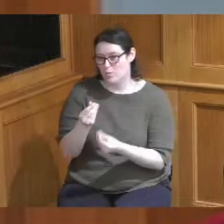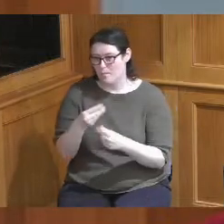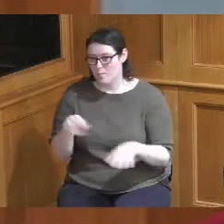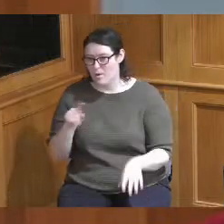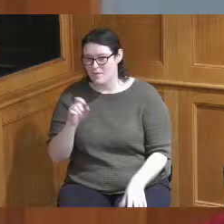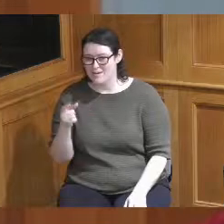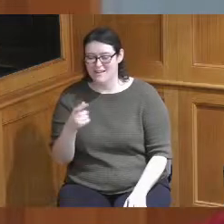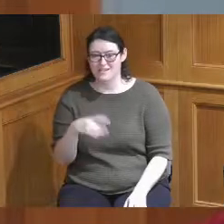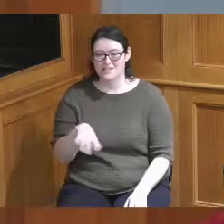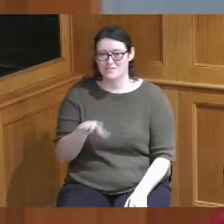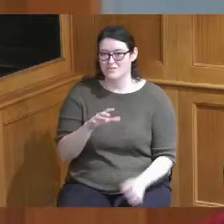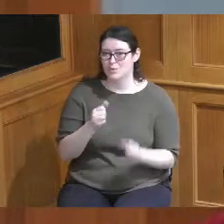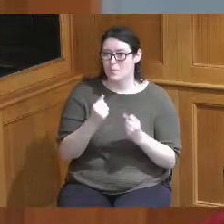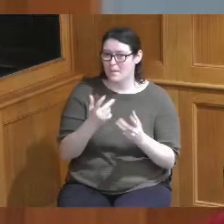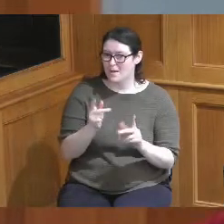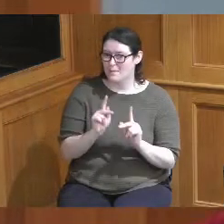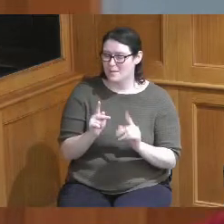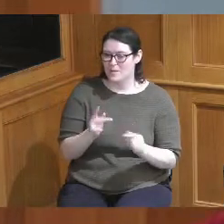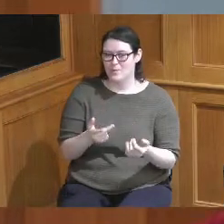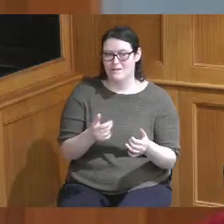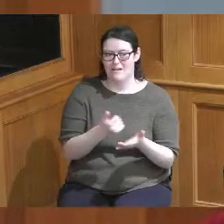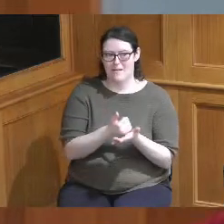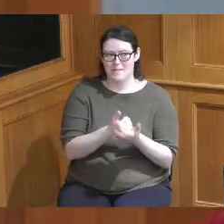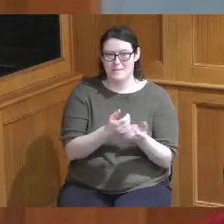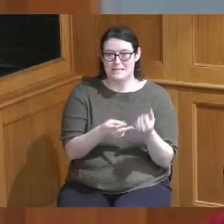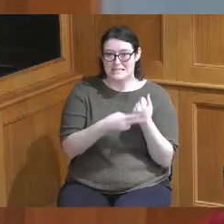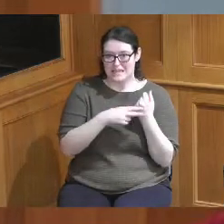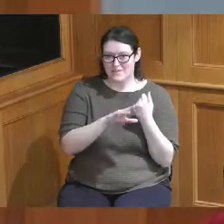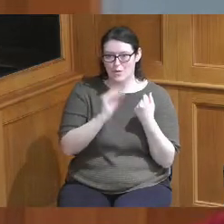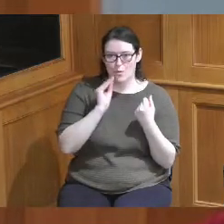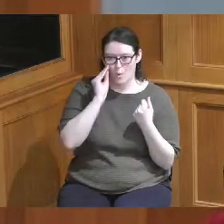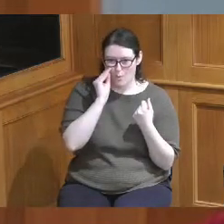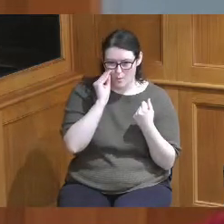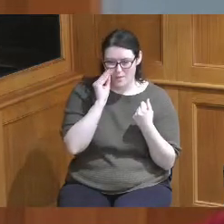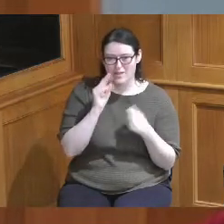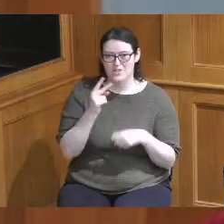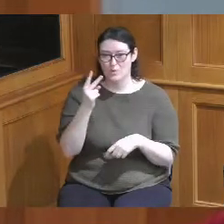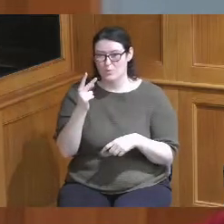across Hamilton County, 2/3 of them outside of the city limits.